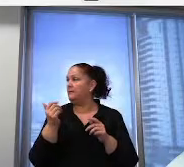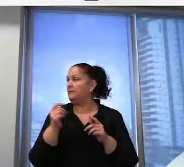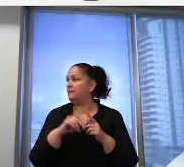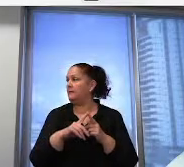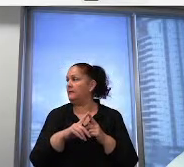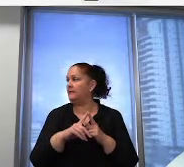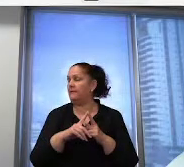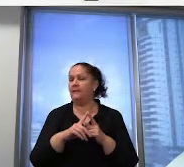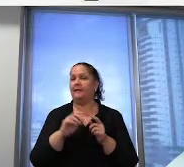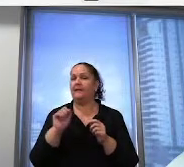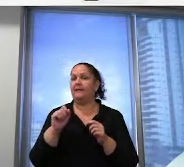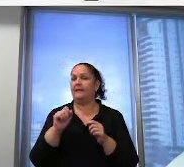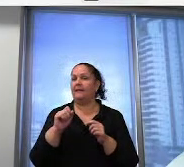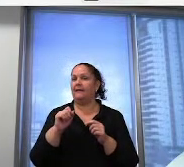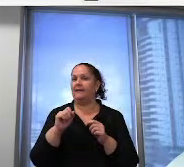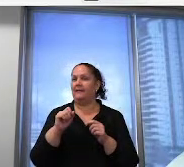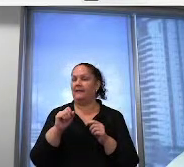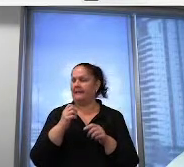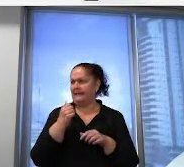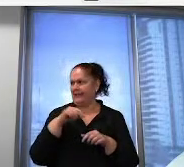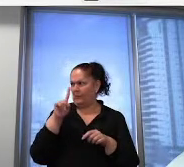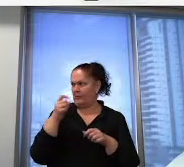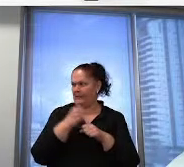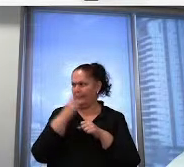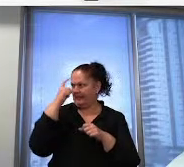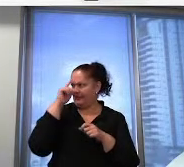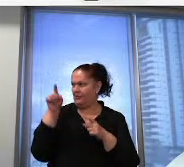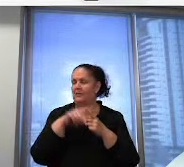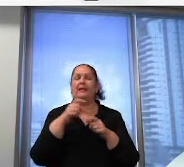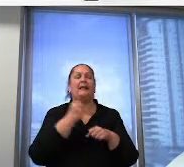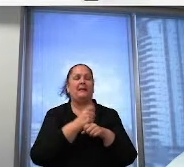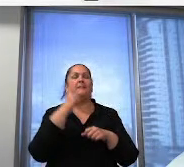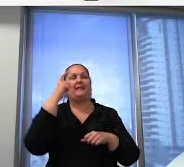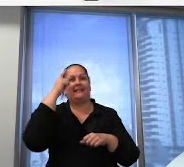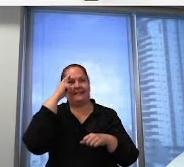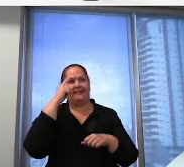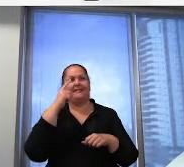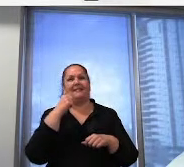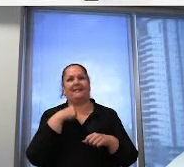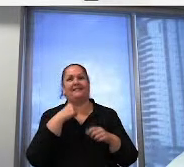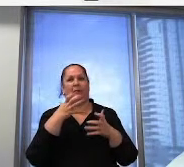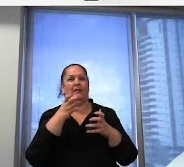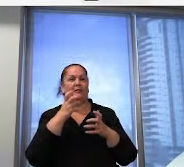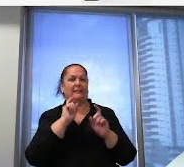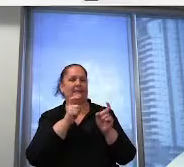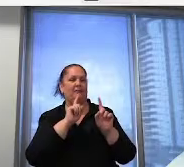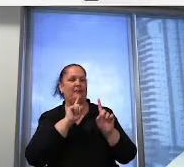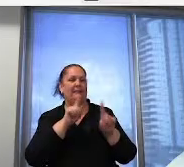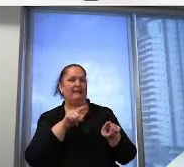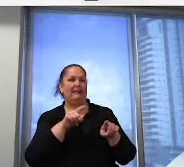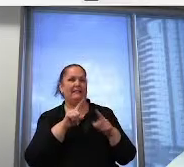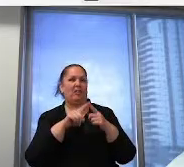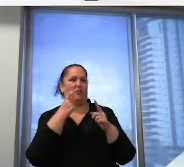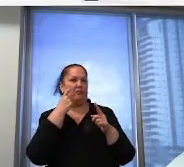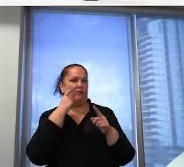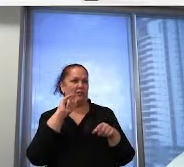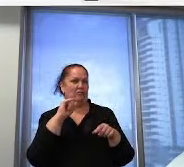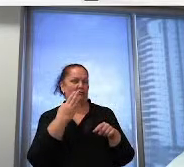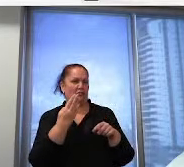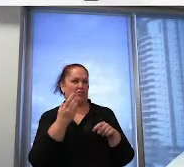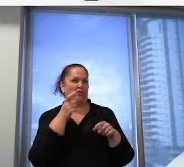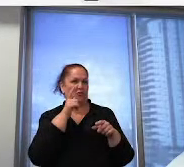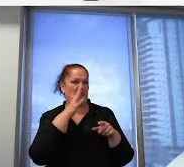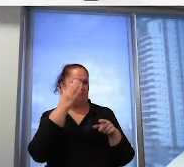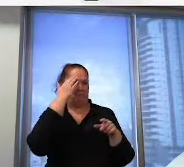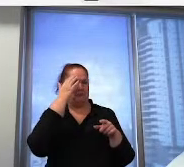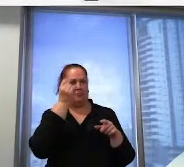Mr. Melendez, first of all, tell me if that question makes any sense to you. It makes sense, and I would like to give you an answer of a recent job